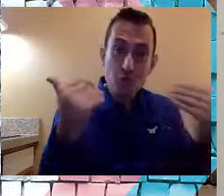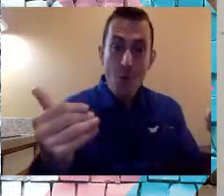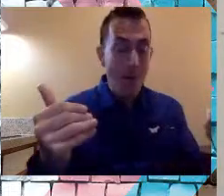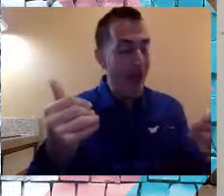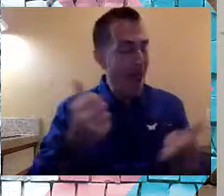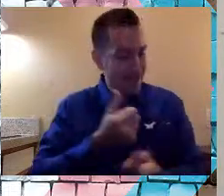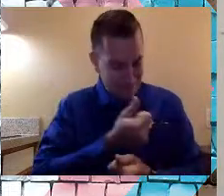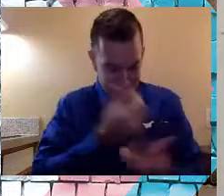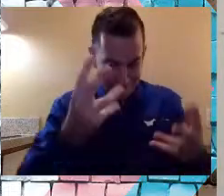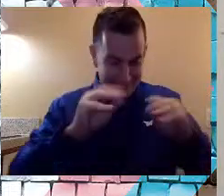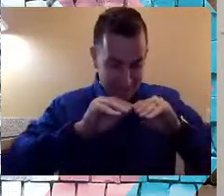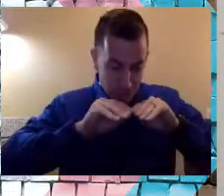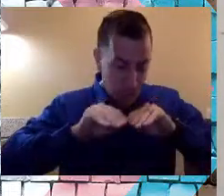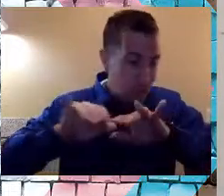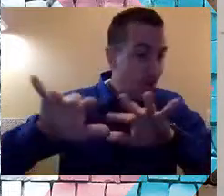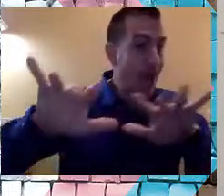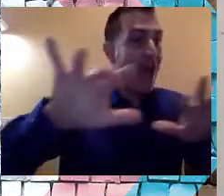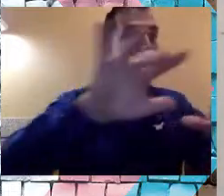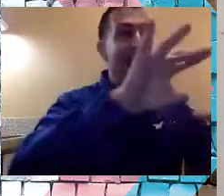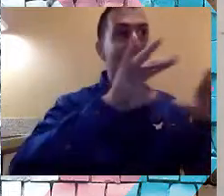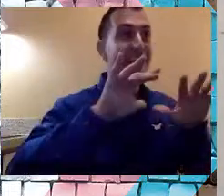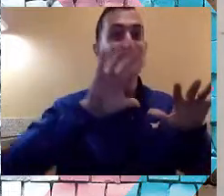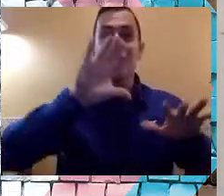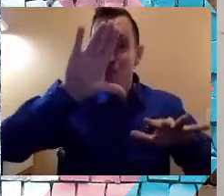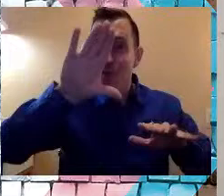sunshine wherever you live.